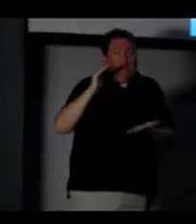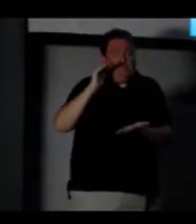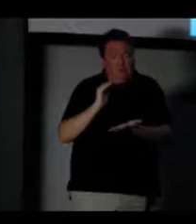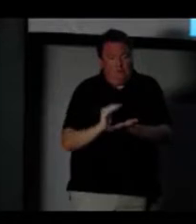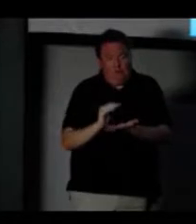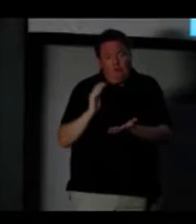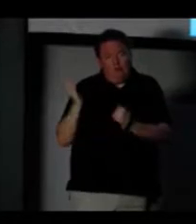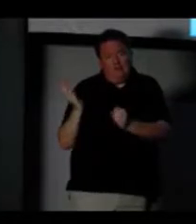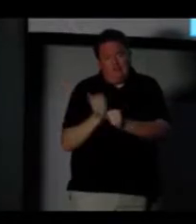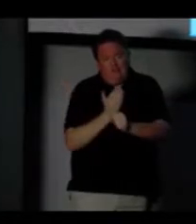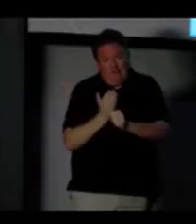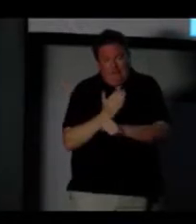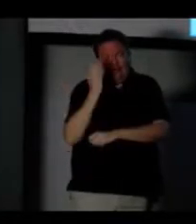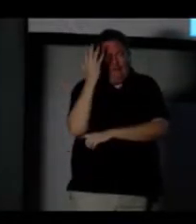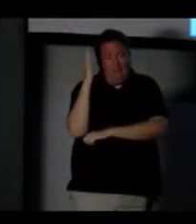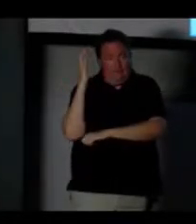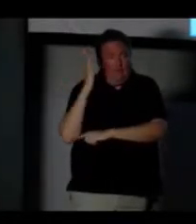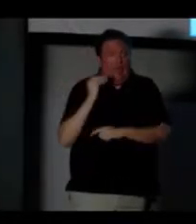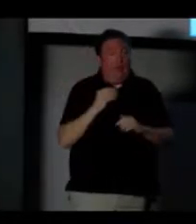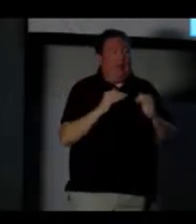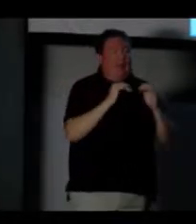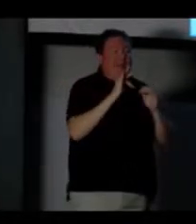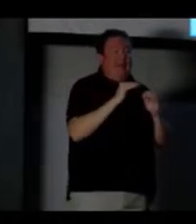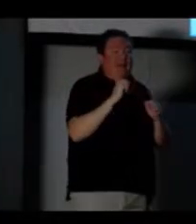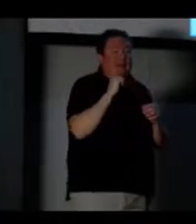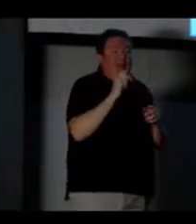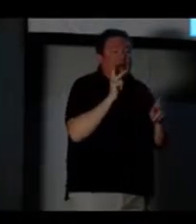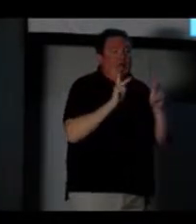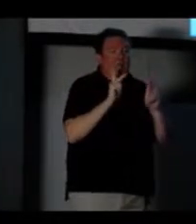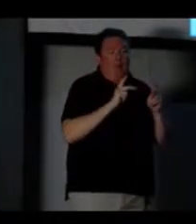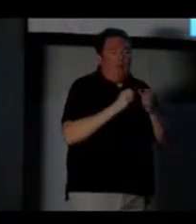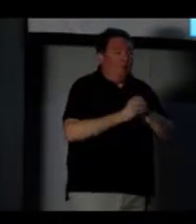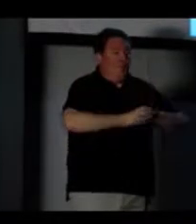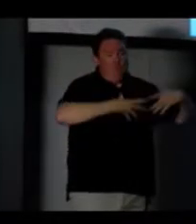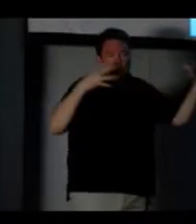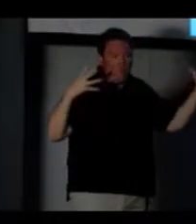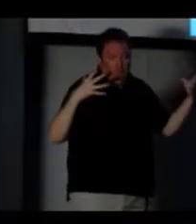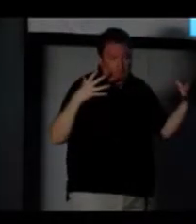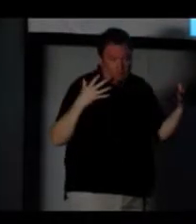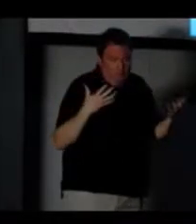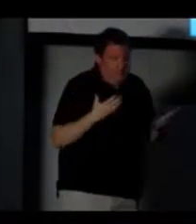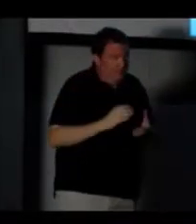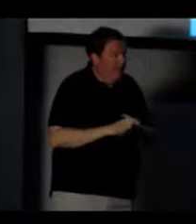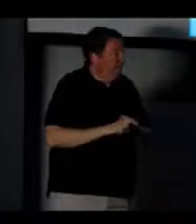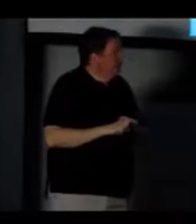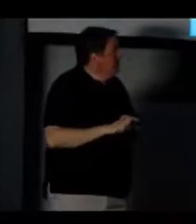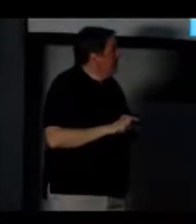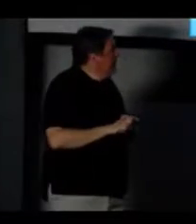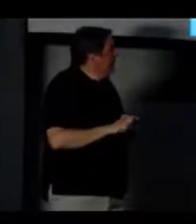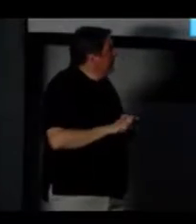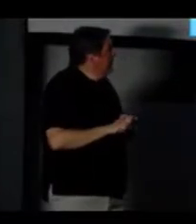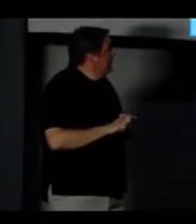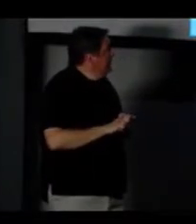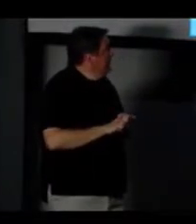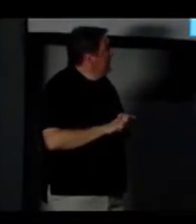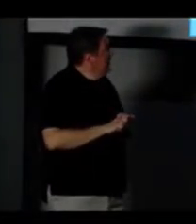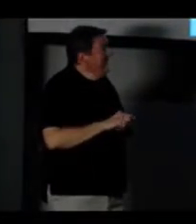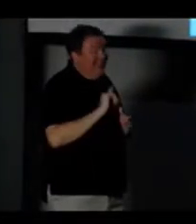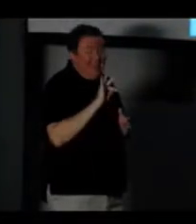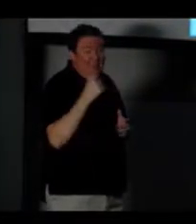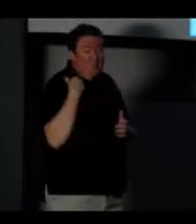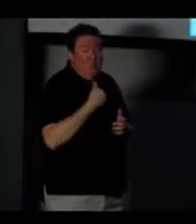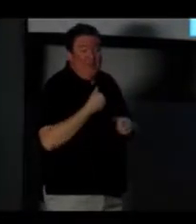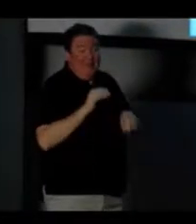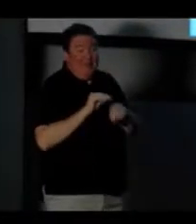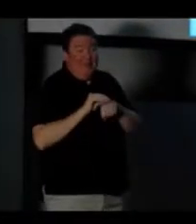stable number of humans on the planet. But you can see, so those are big things to try and influence. But you can see from these sorts of models, if you can influence